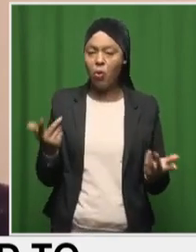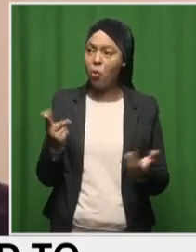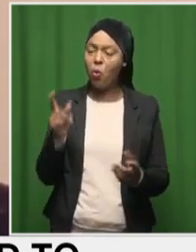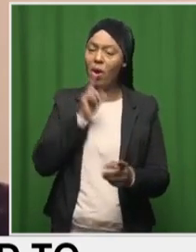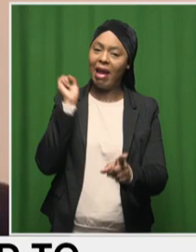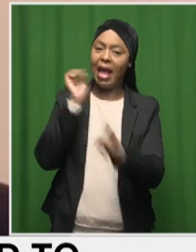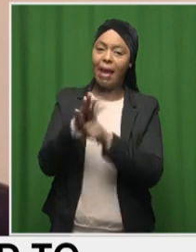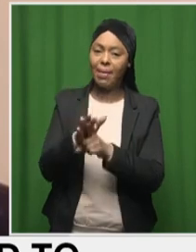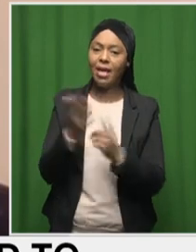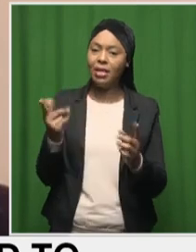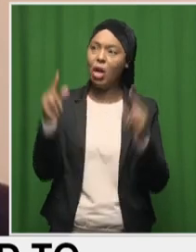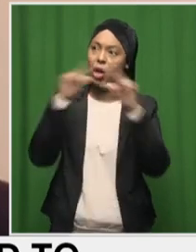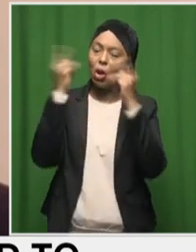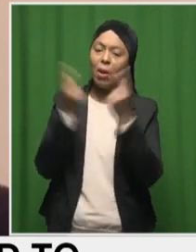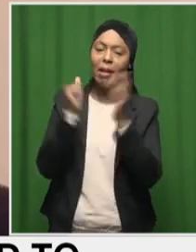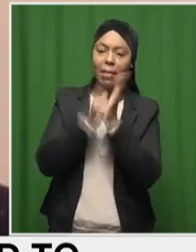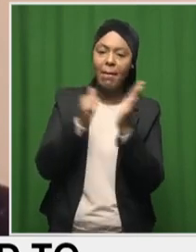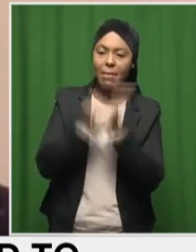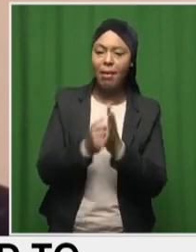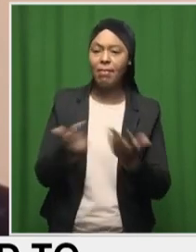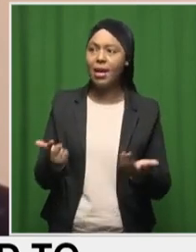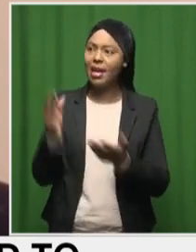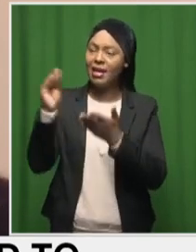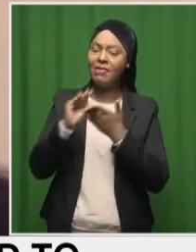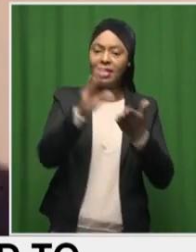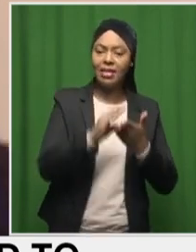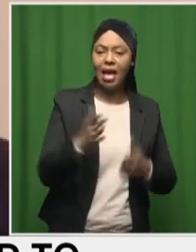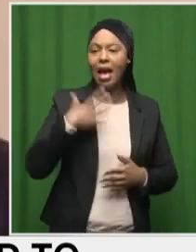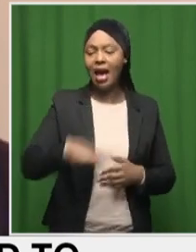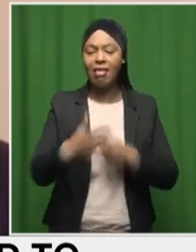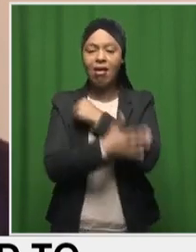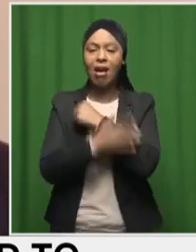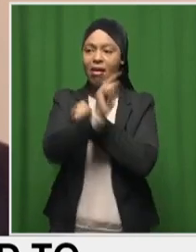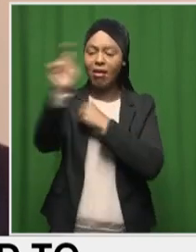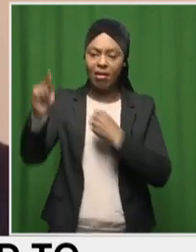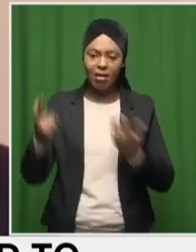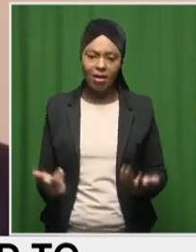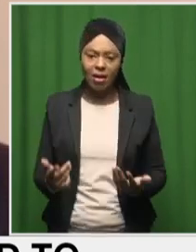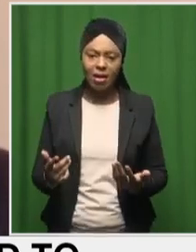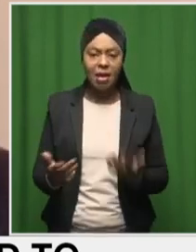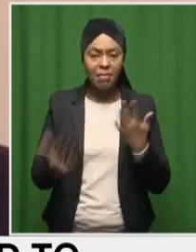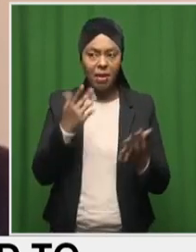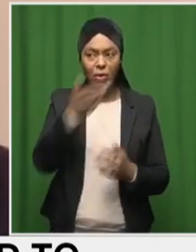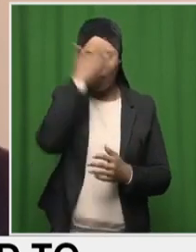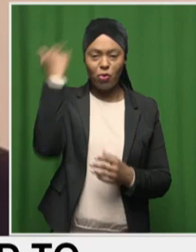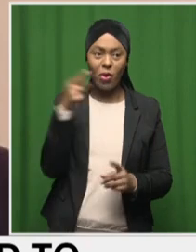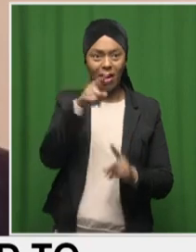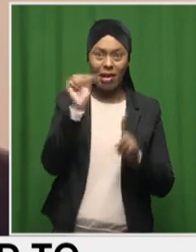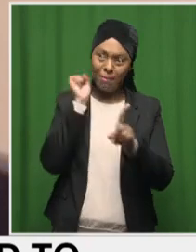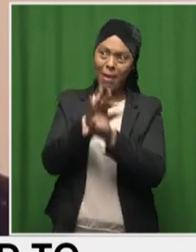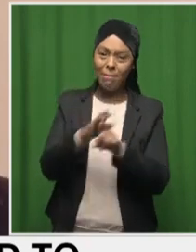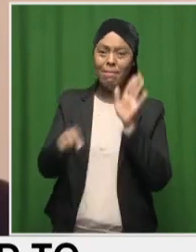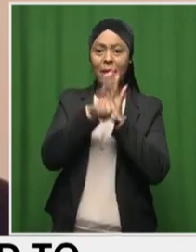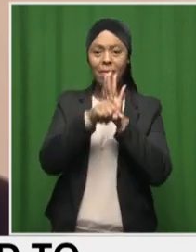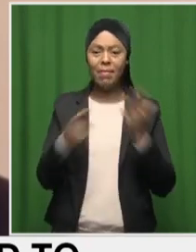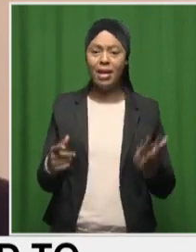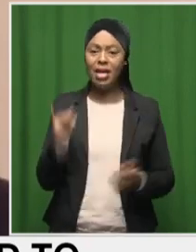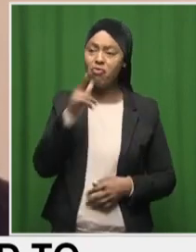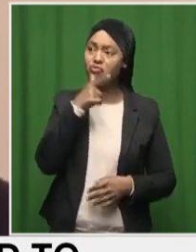capital markets, to the investors, to the average citizens. Maybe he doesn't connect the dots, to use